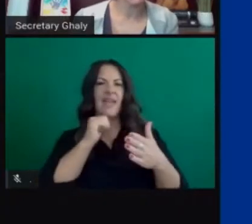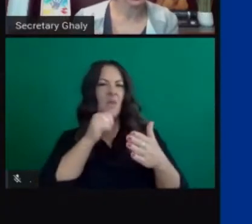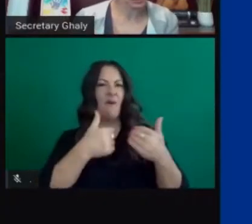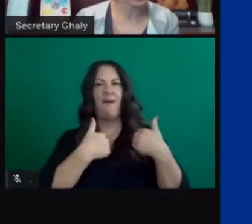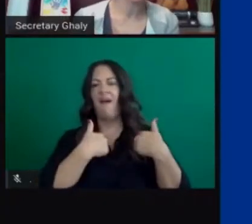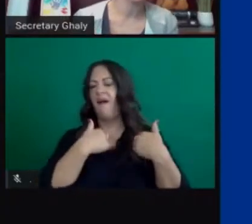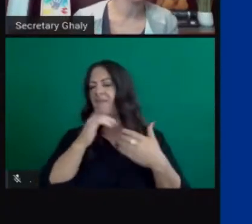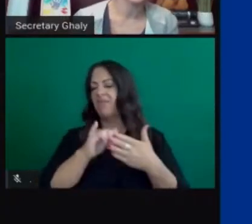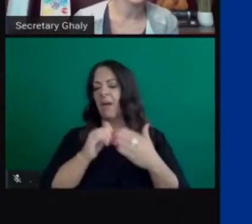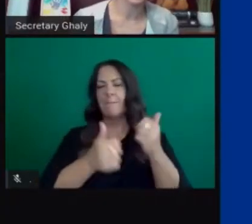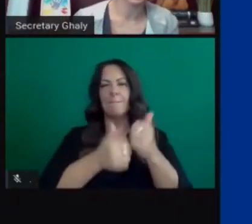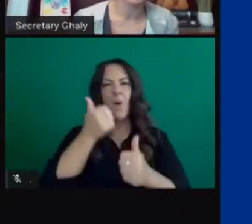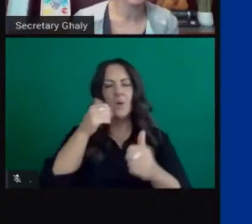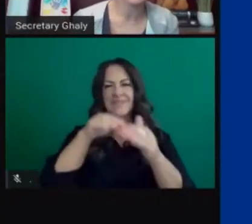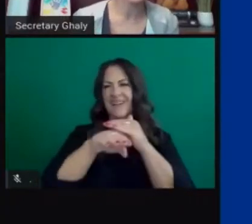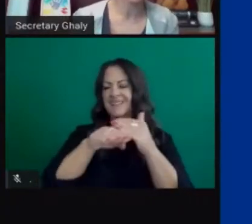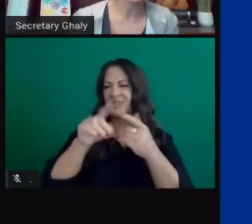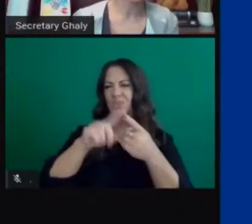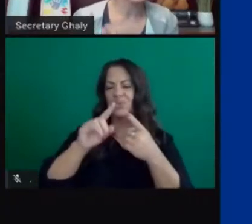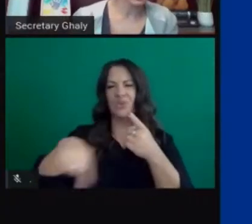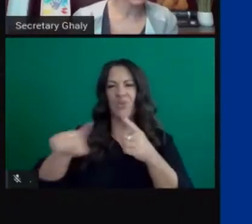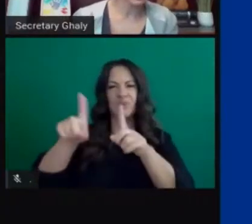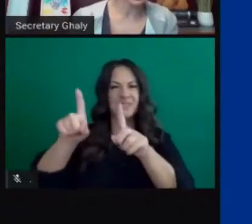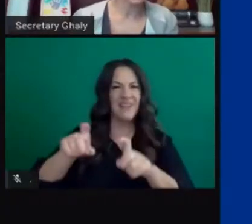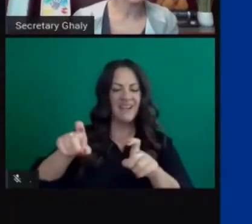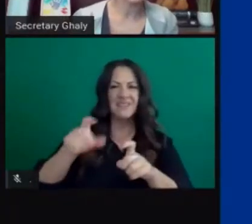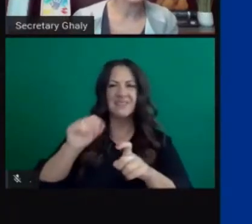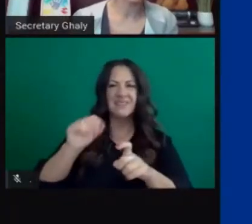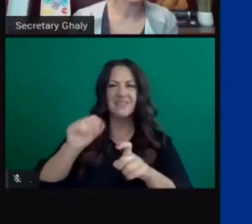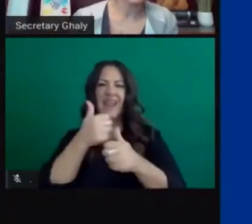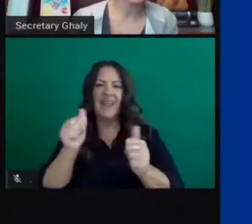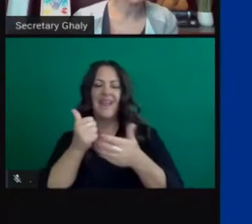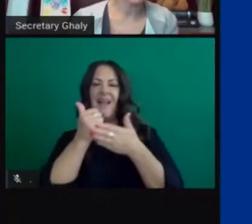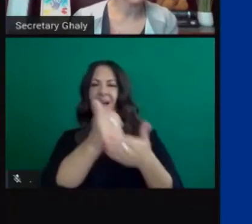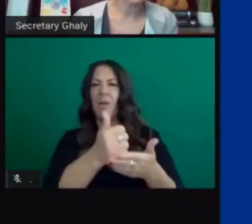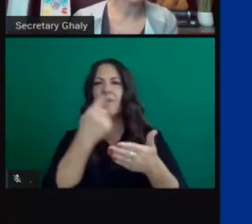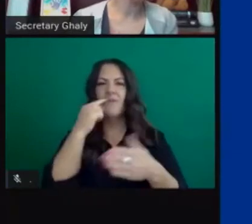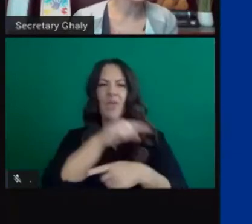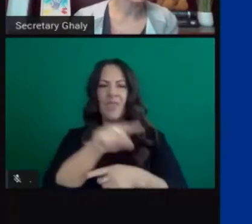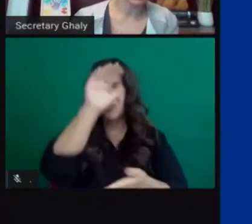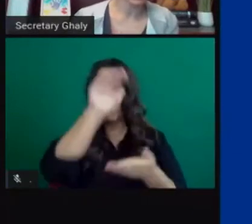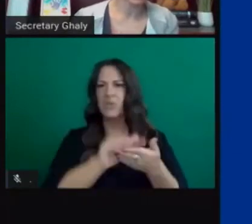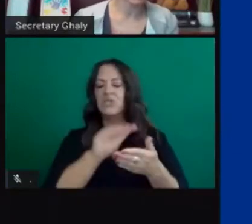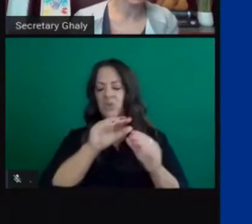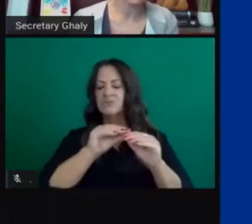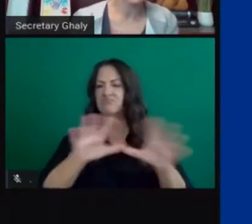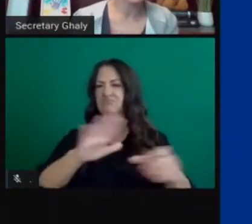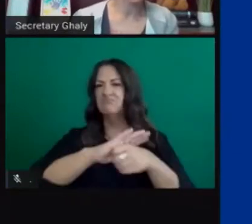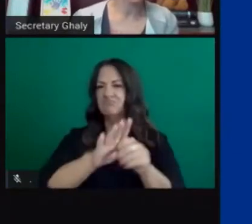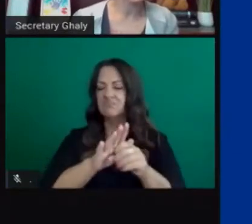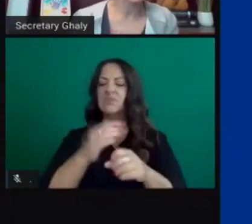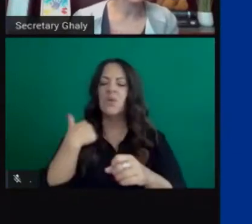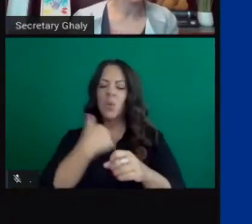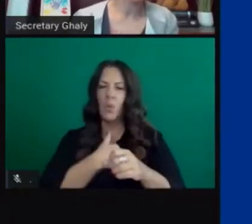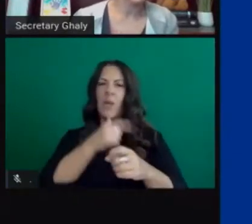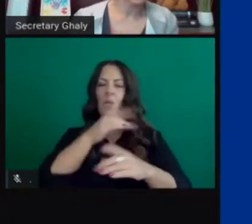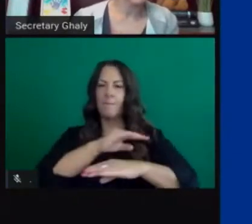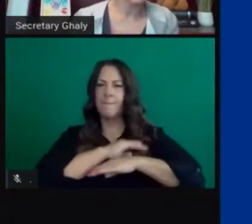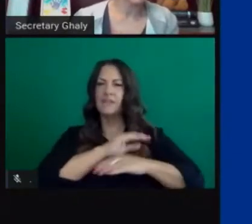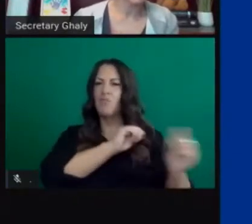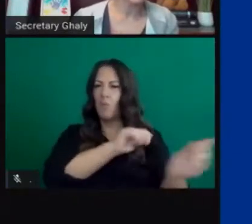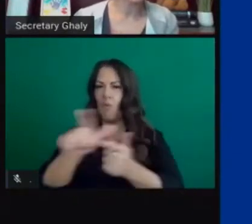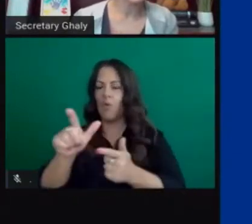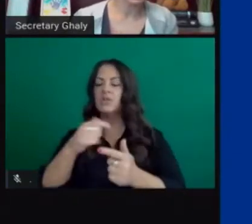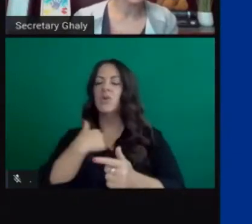restrictive tier, least restrictive tier, excuse me. So we're incentivizing counties to reduce those infections across every neighborhood. So the counties with the